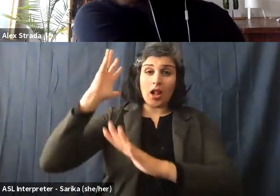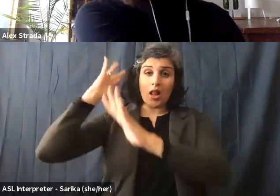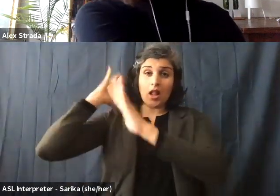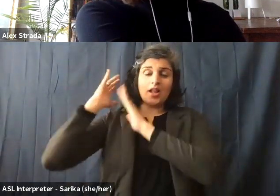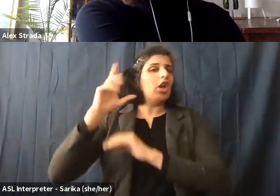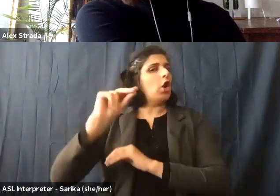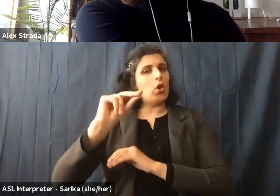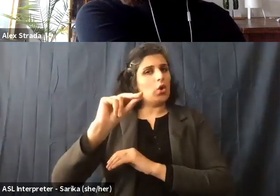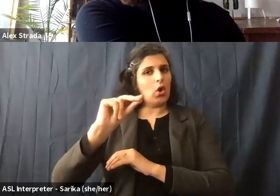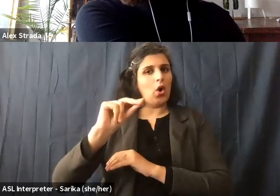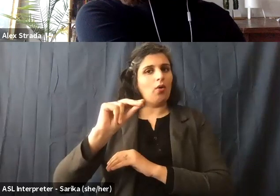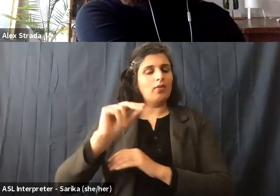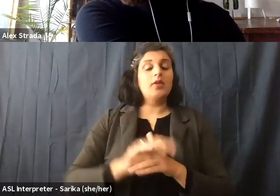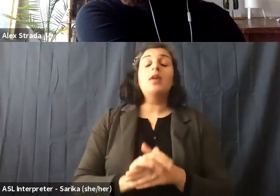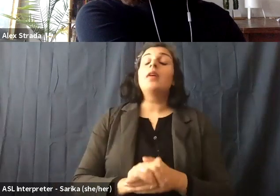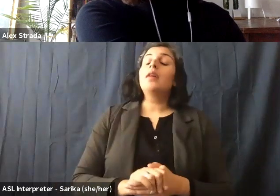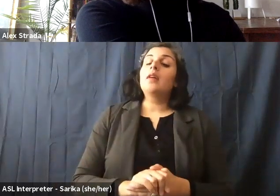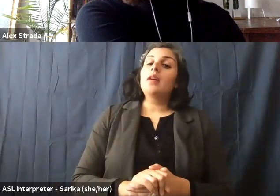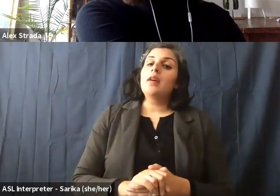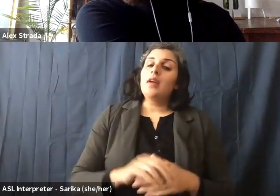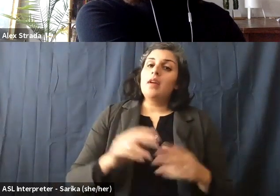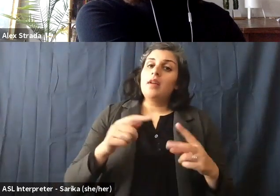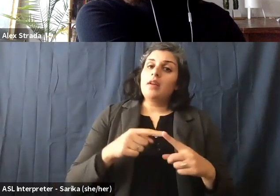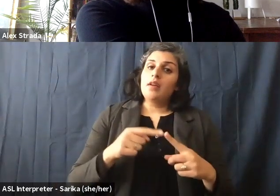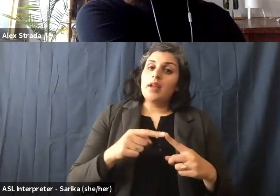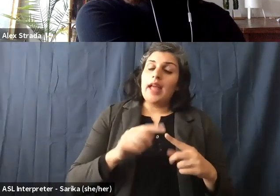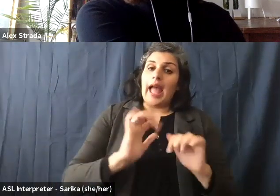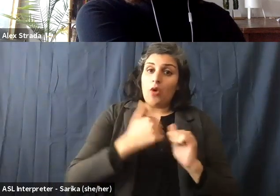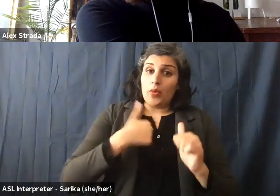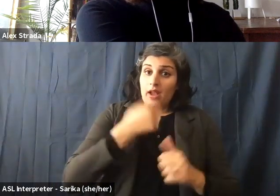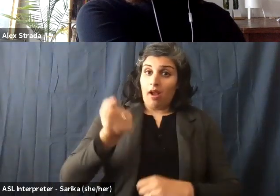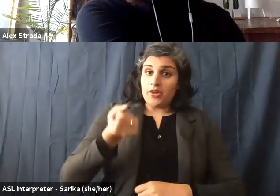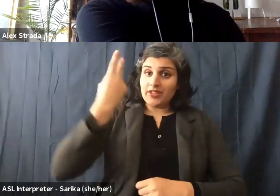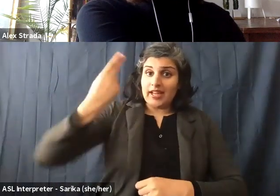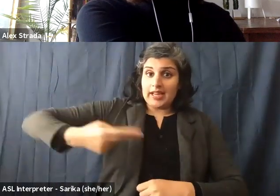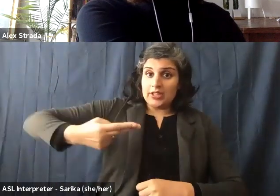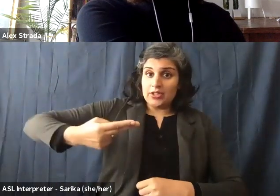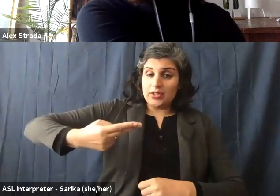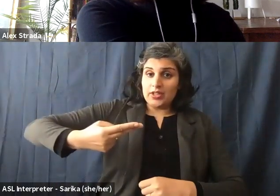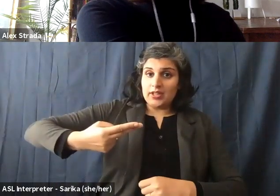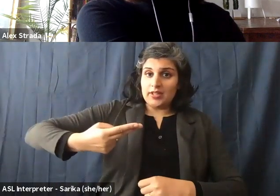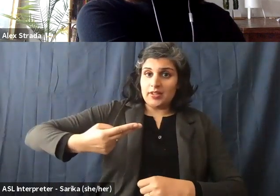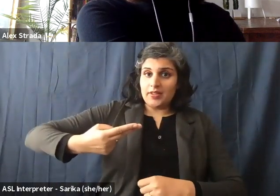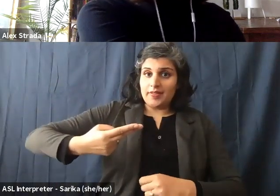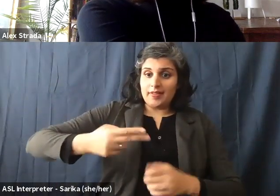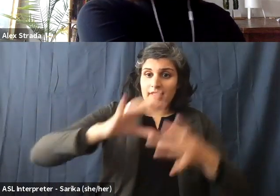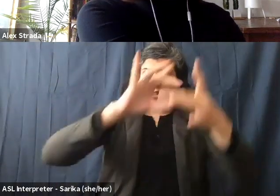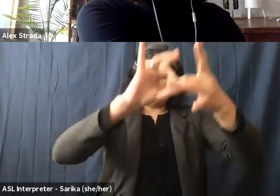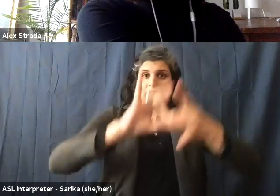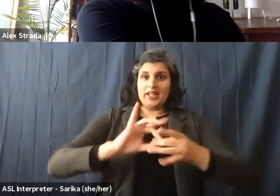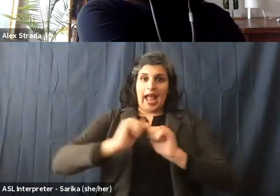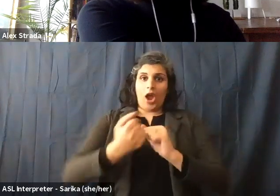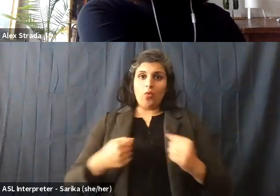I mean that in two senses. So one is that how we understand history bears on how we understand the present, but also